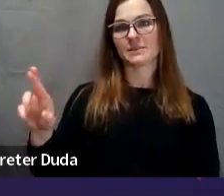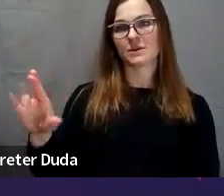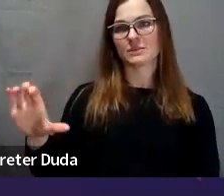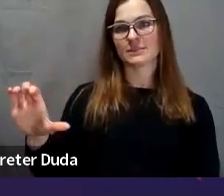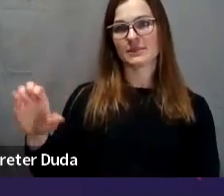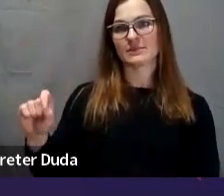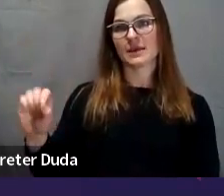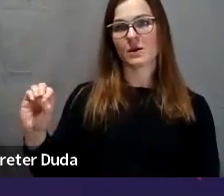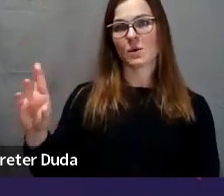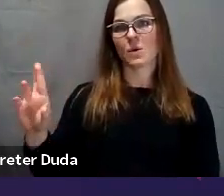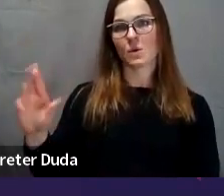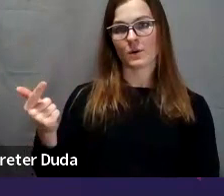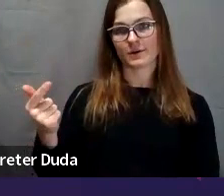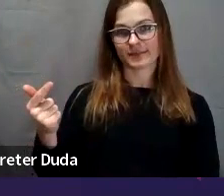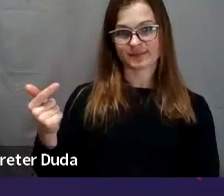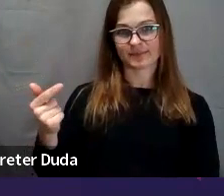mymdrc.org.